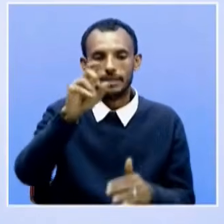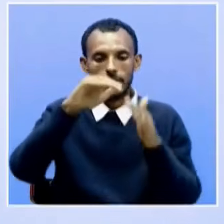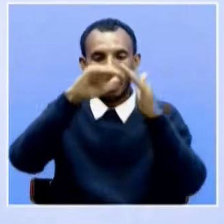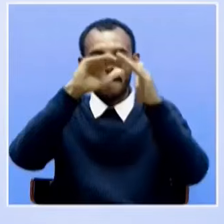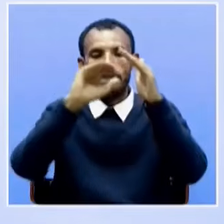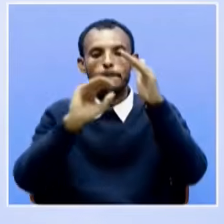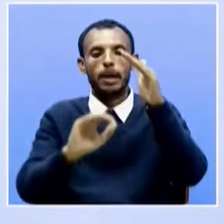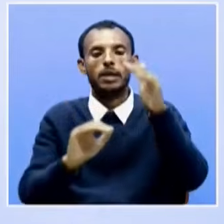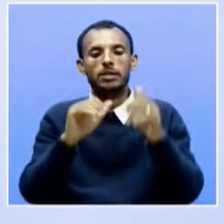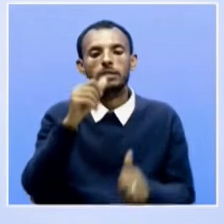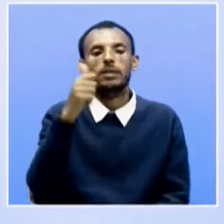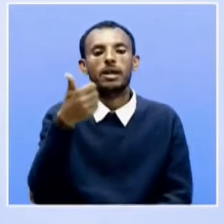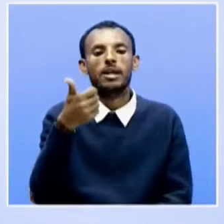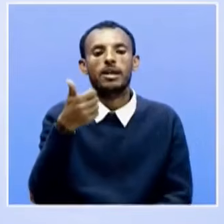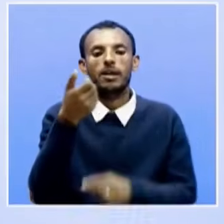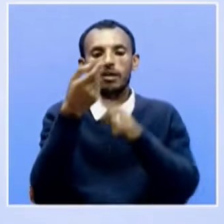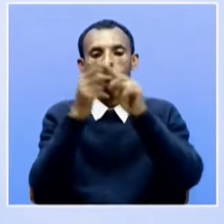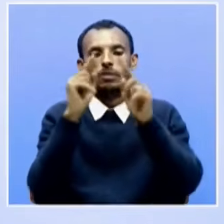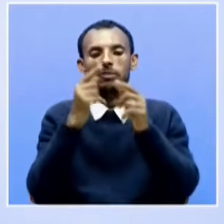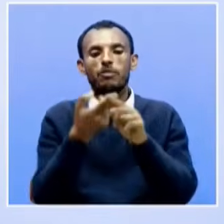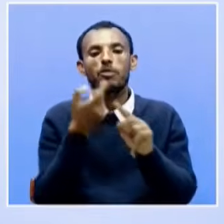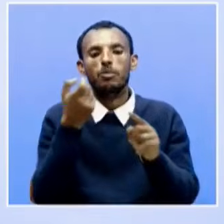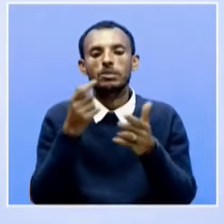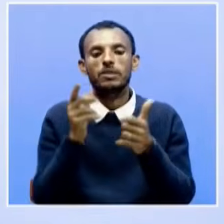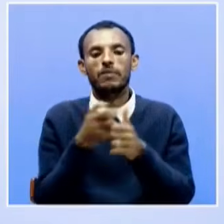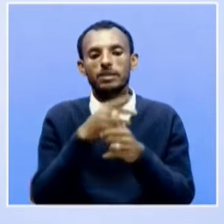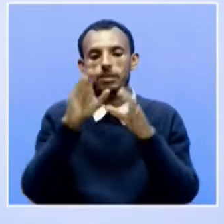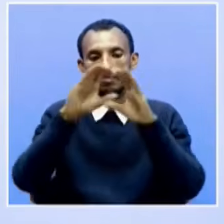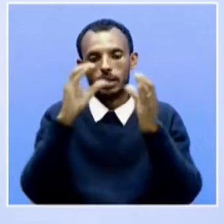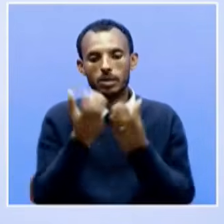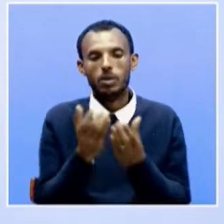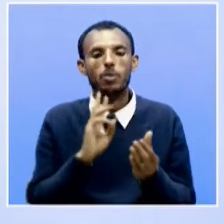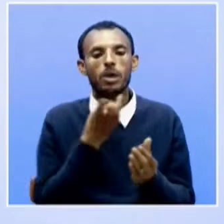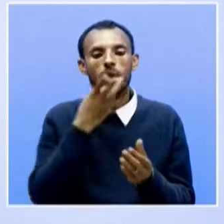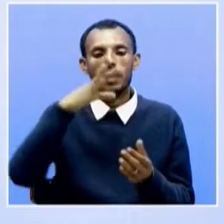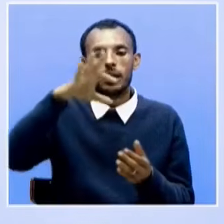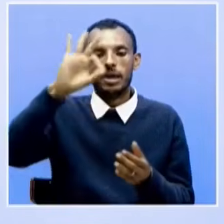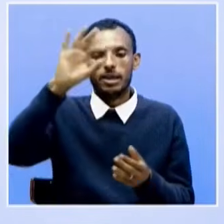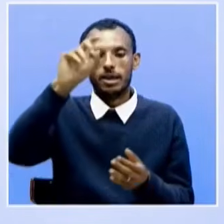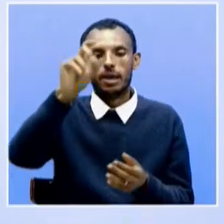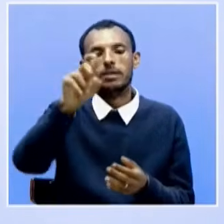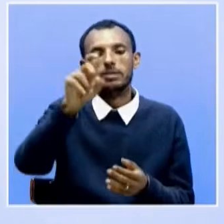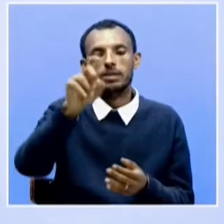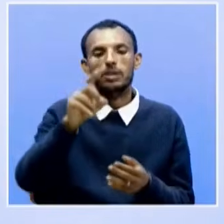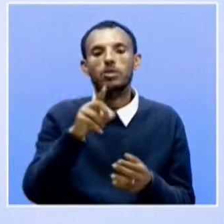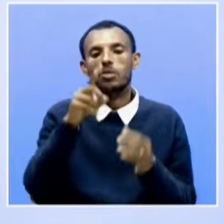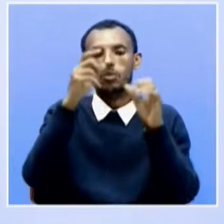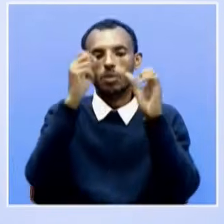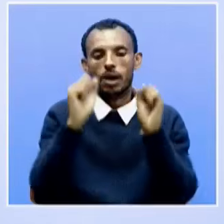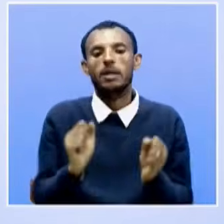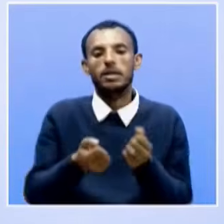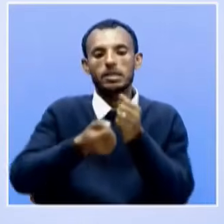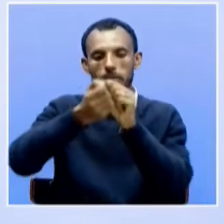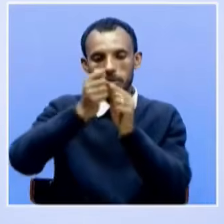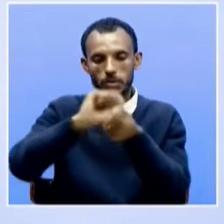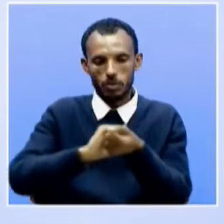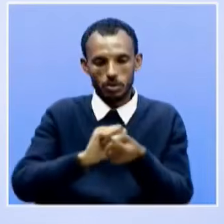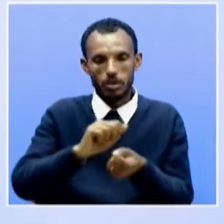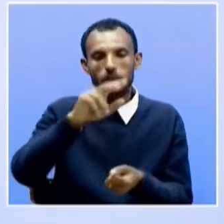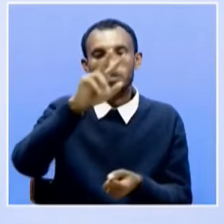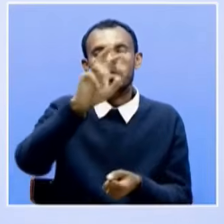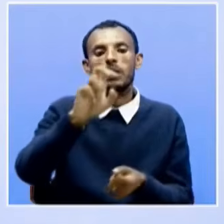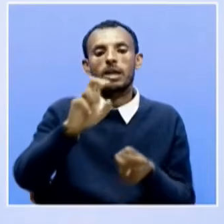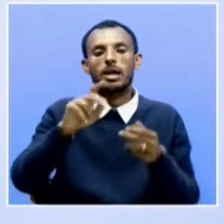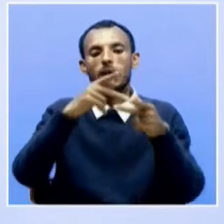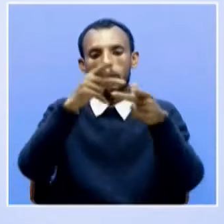10. But from the first part, we already have the value of x, so you can substitute 20 in place